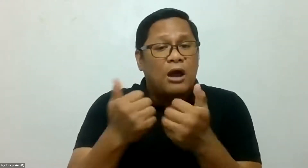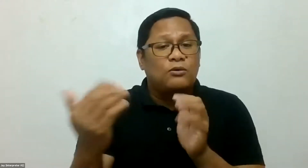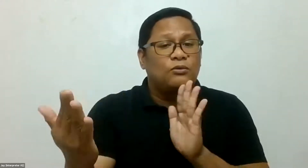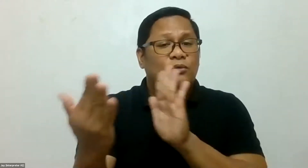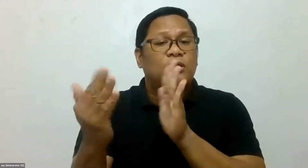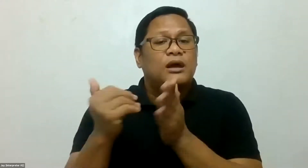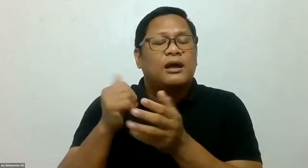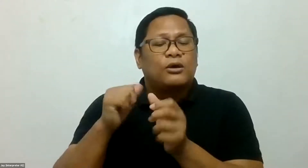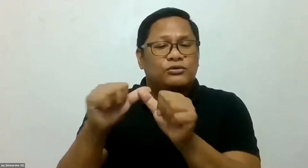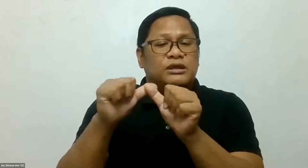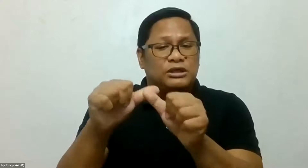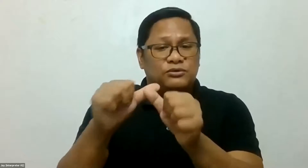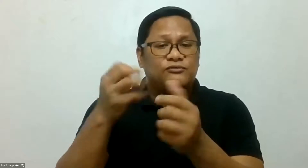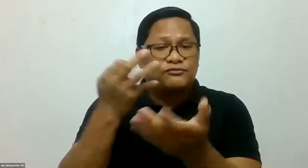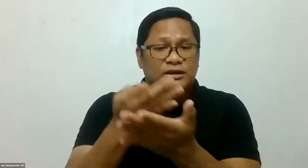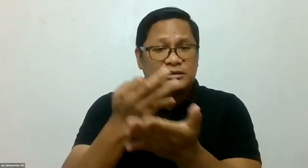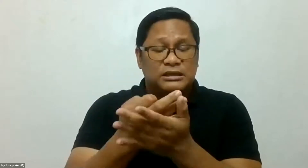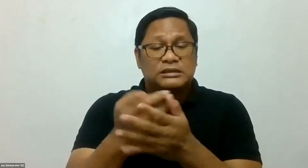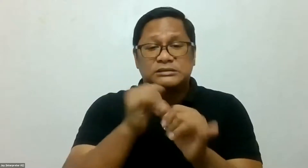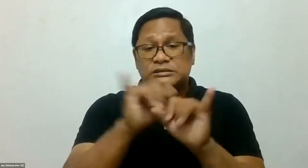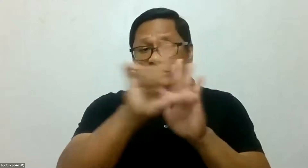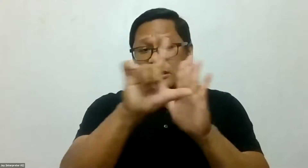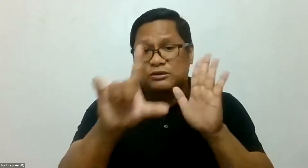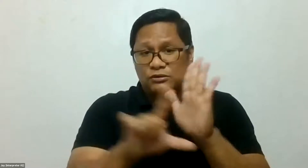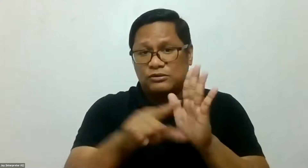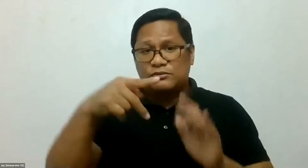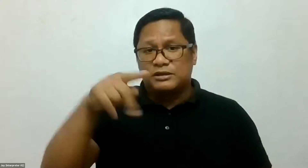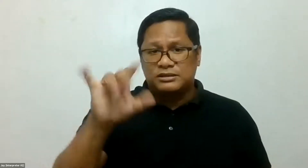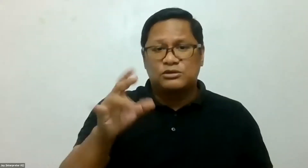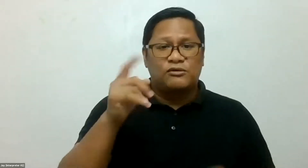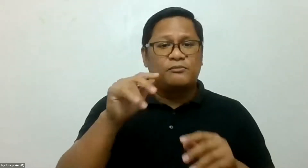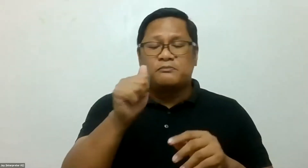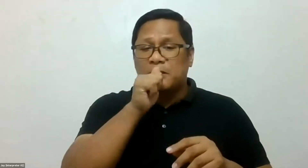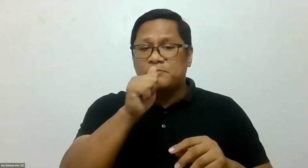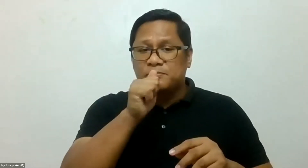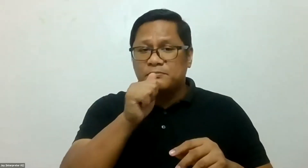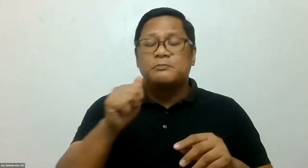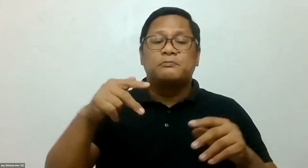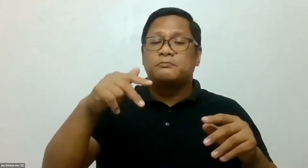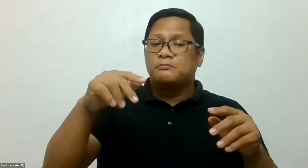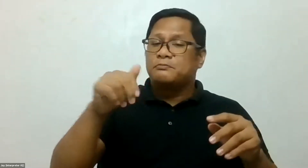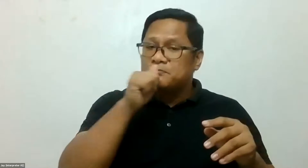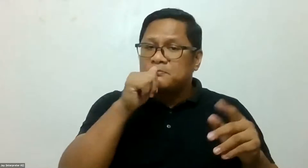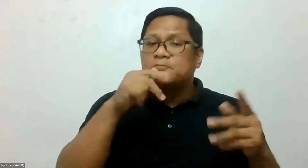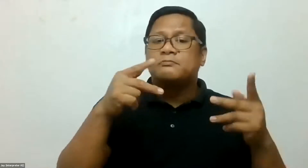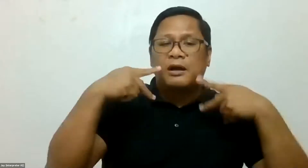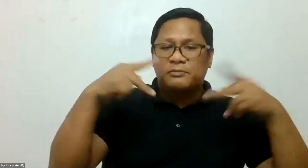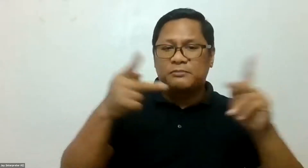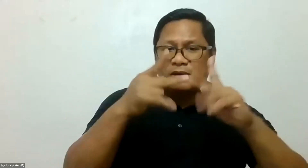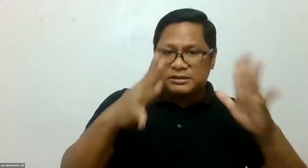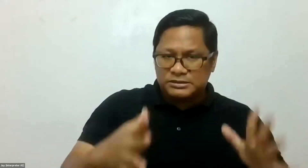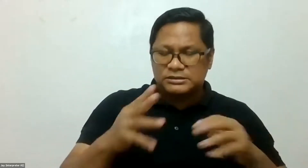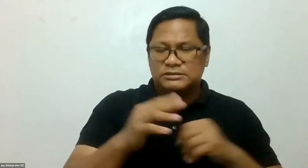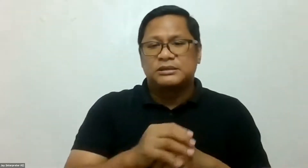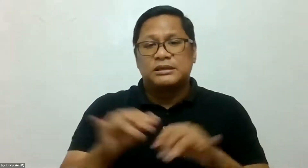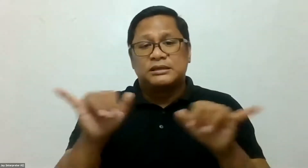sustainable funding. In particular, the law allows PPP, or private-public partnerships, and fundraising and donations for the Cancer Assistance